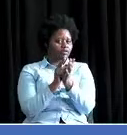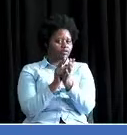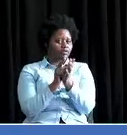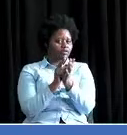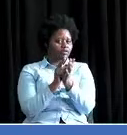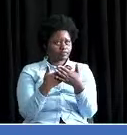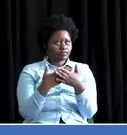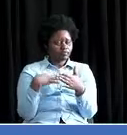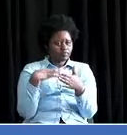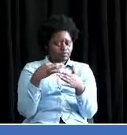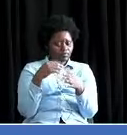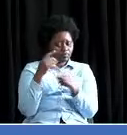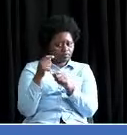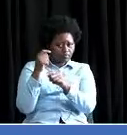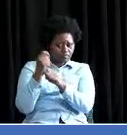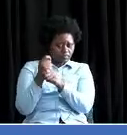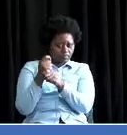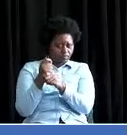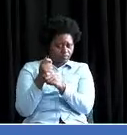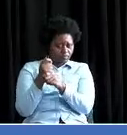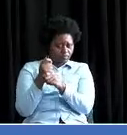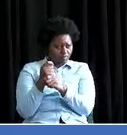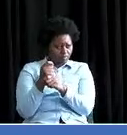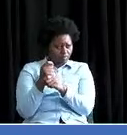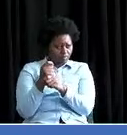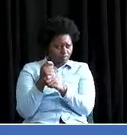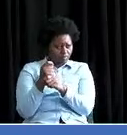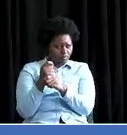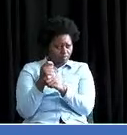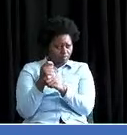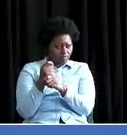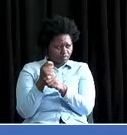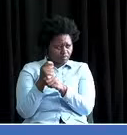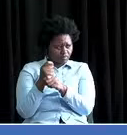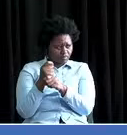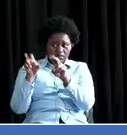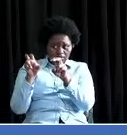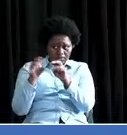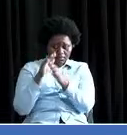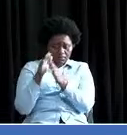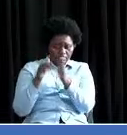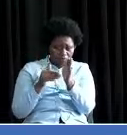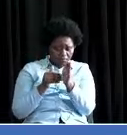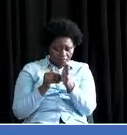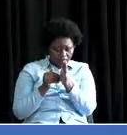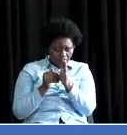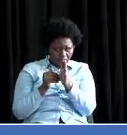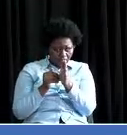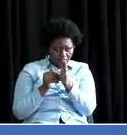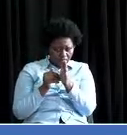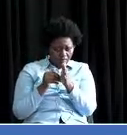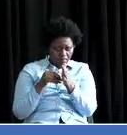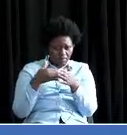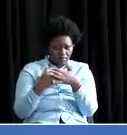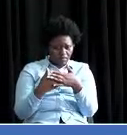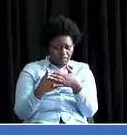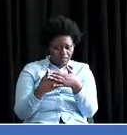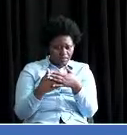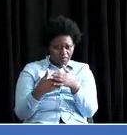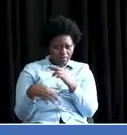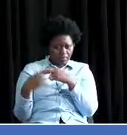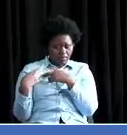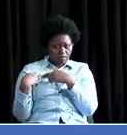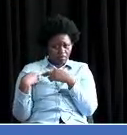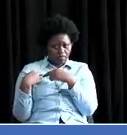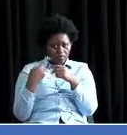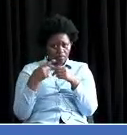to apply for some kind of condonation in that these items that are compliance items can be dealt with on